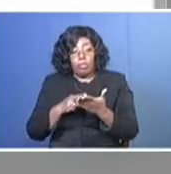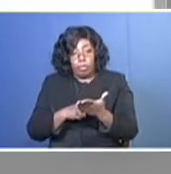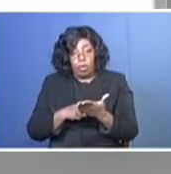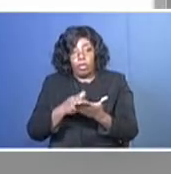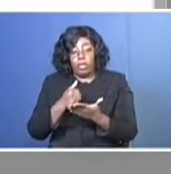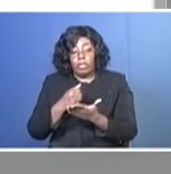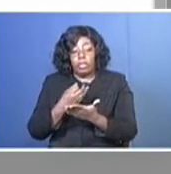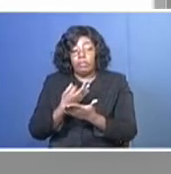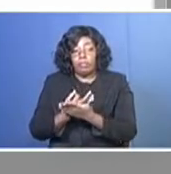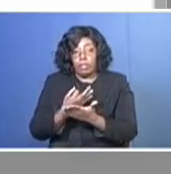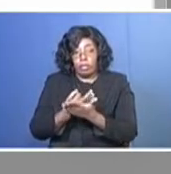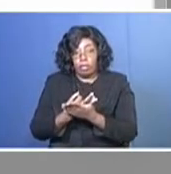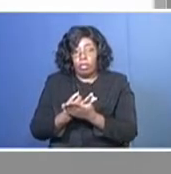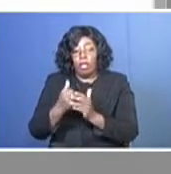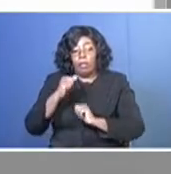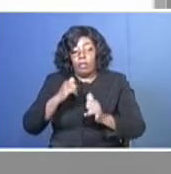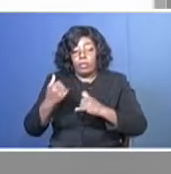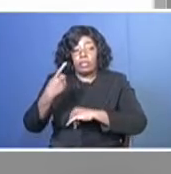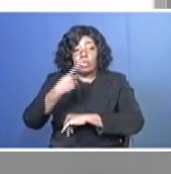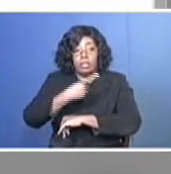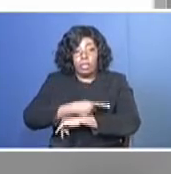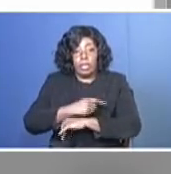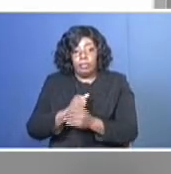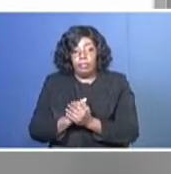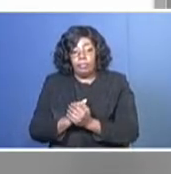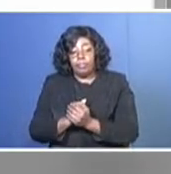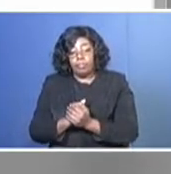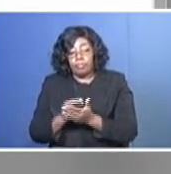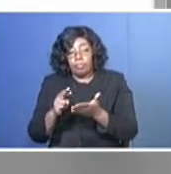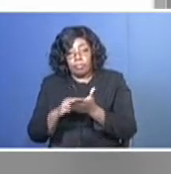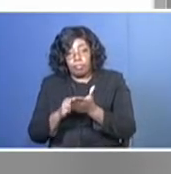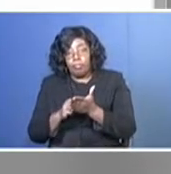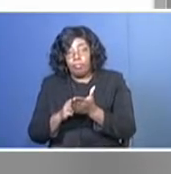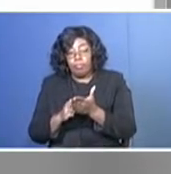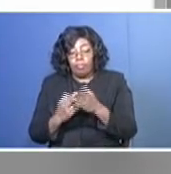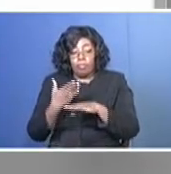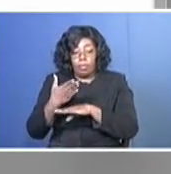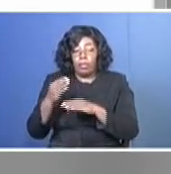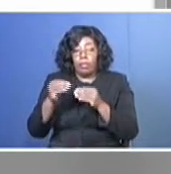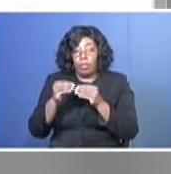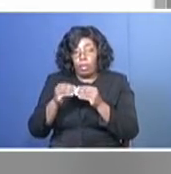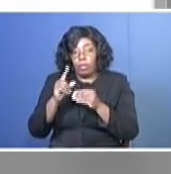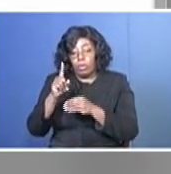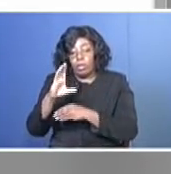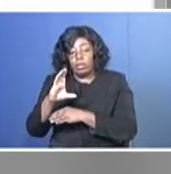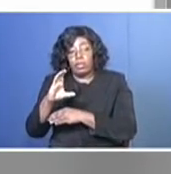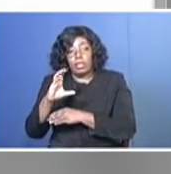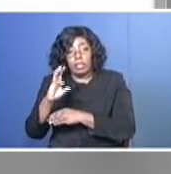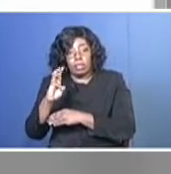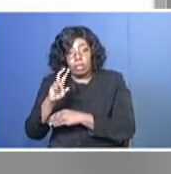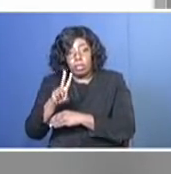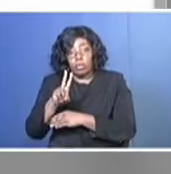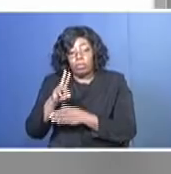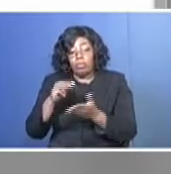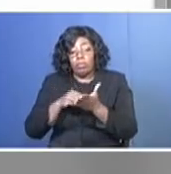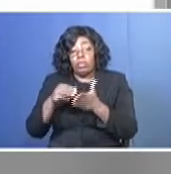performance released today. Revenues have outpaced projections by approximately $162 million. The rebounding